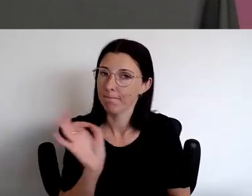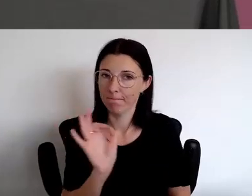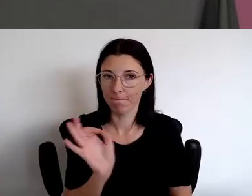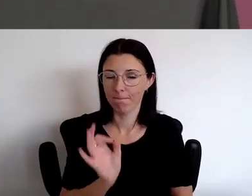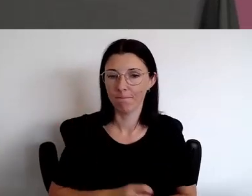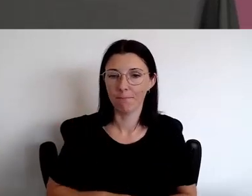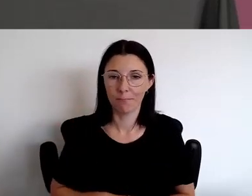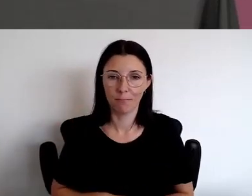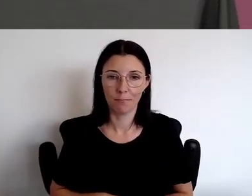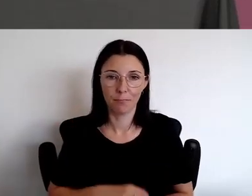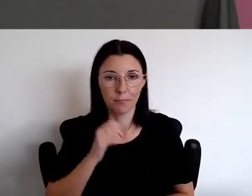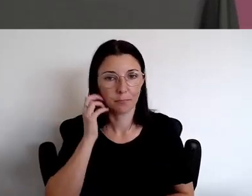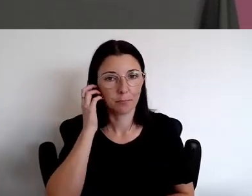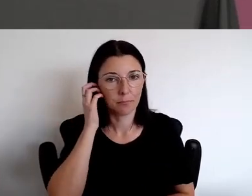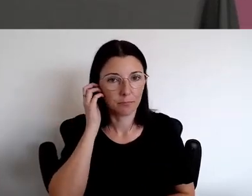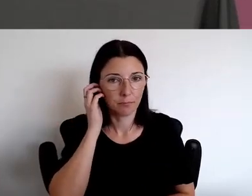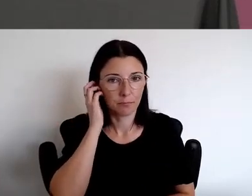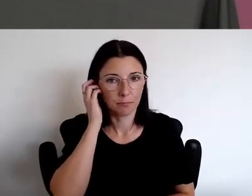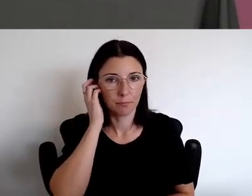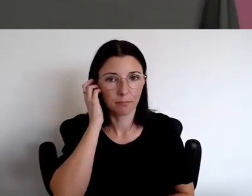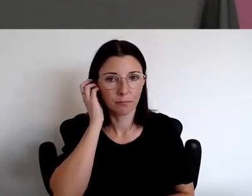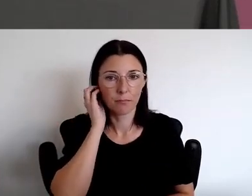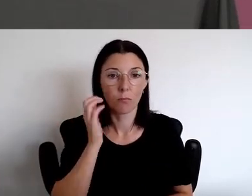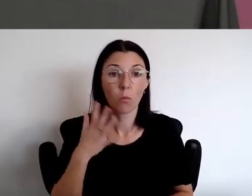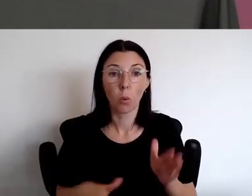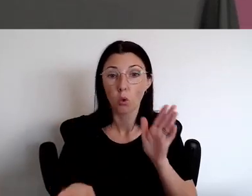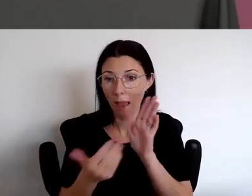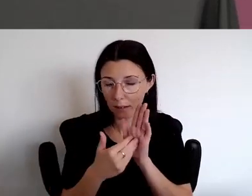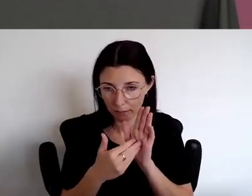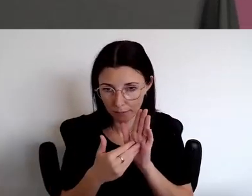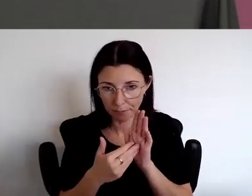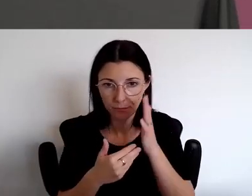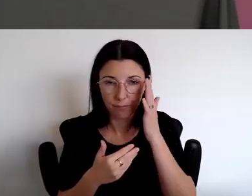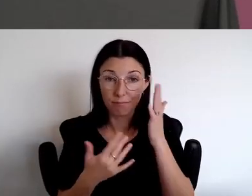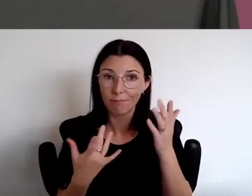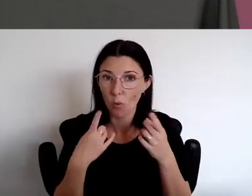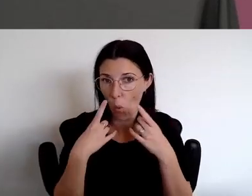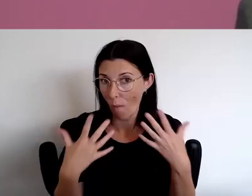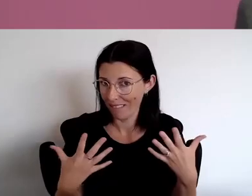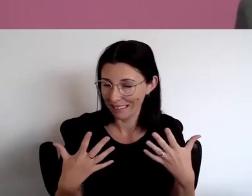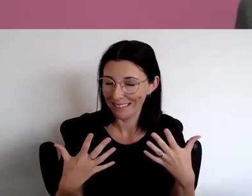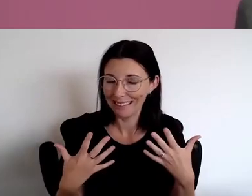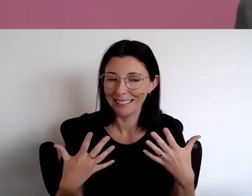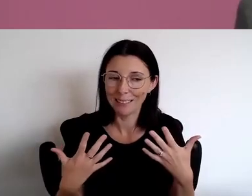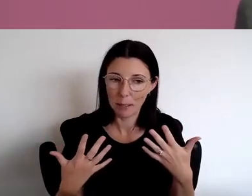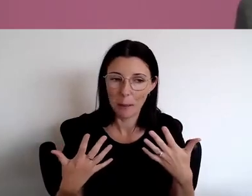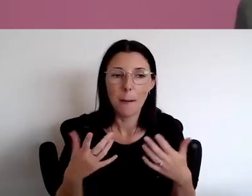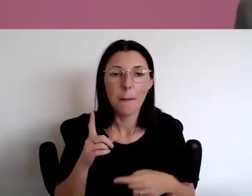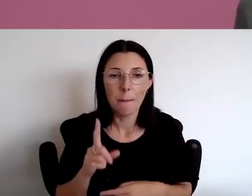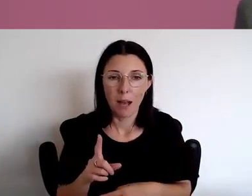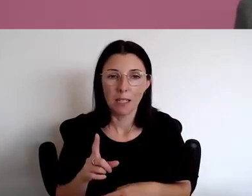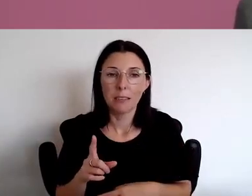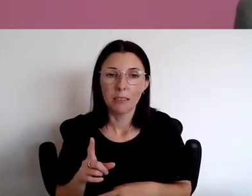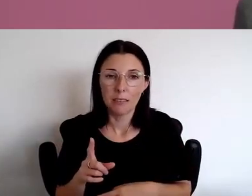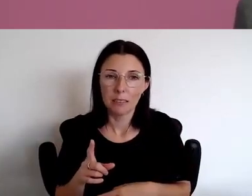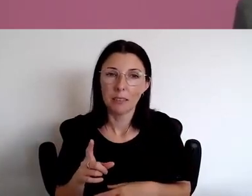And I would just add to that, and it seems like the obvious one, but it isn't always obvious, have a really robust